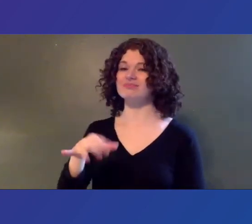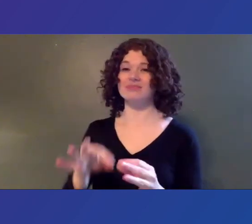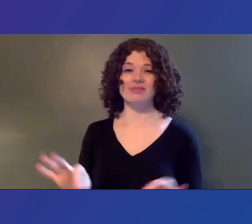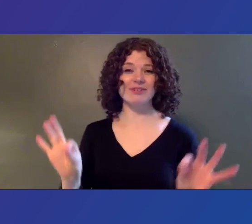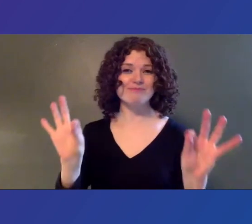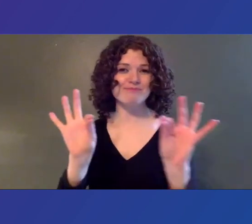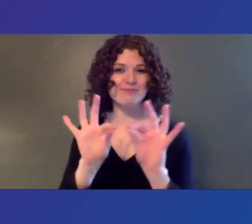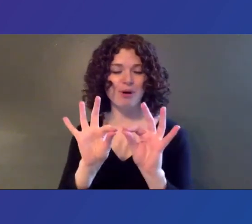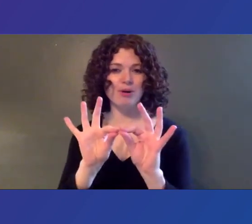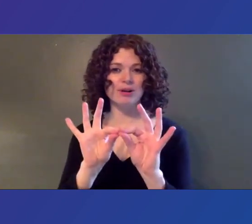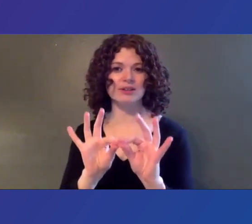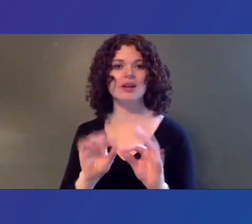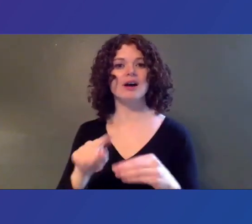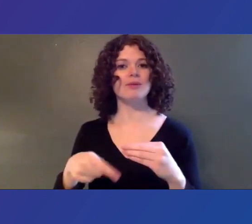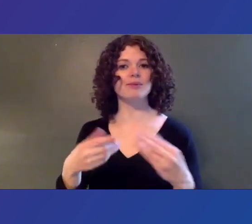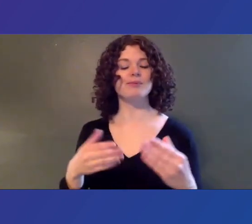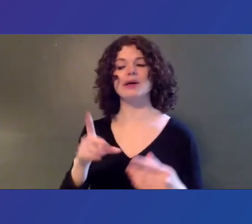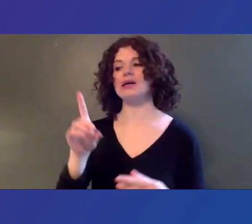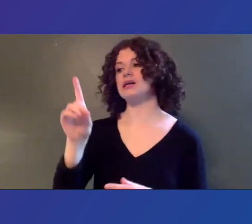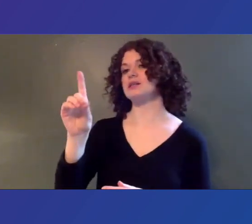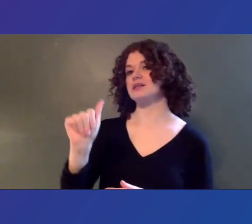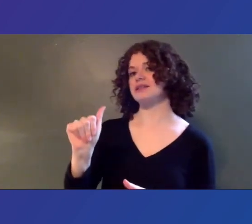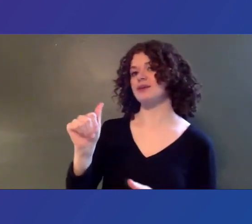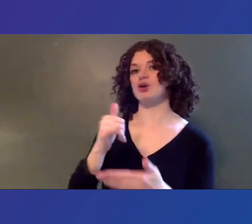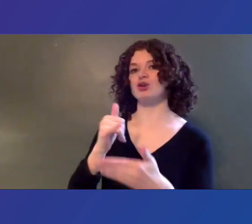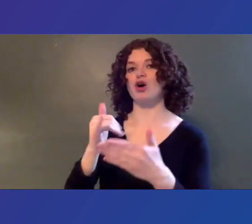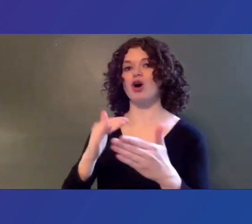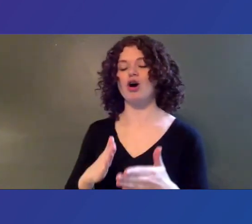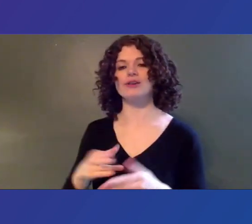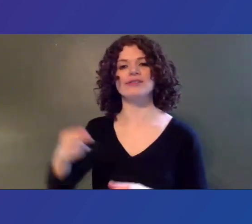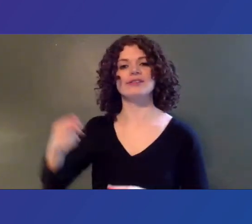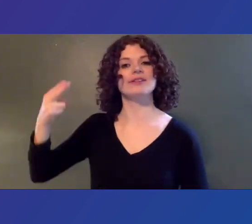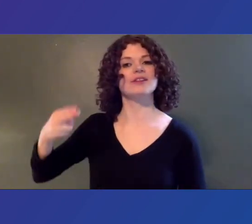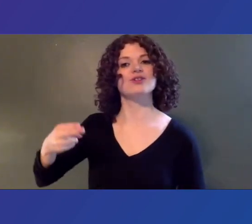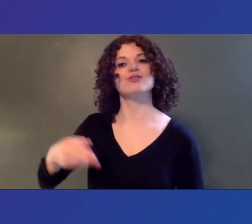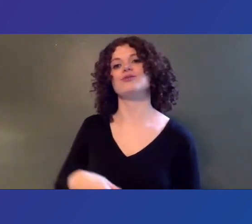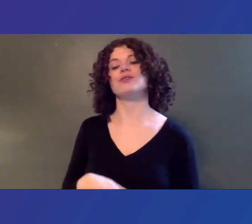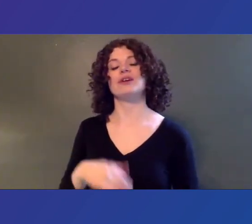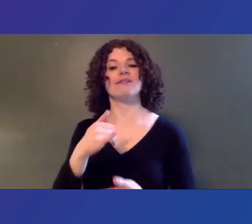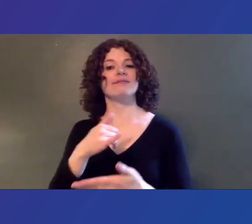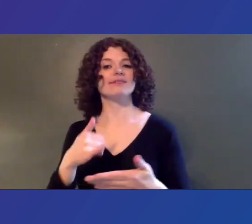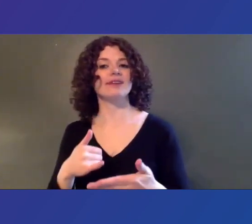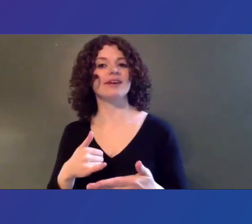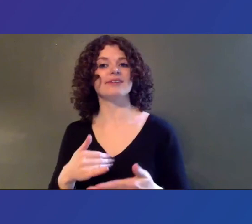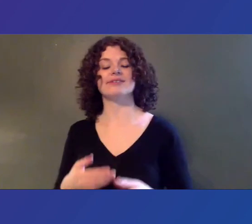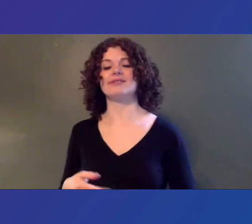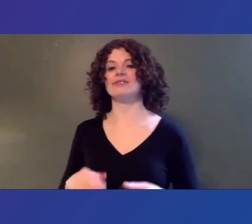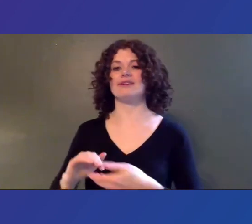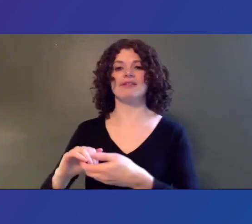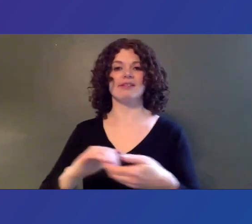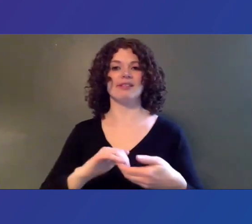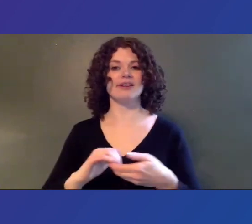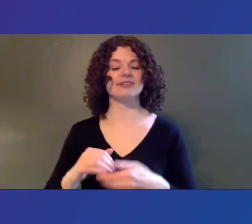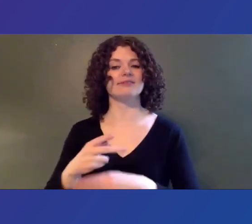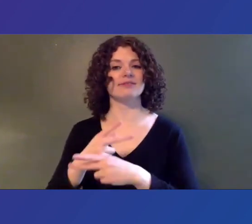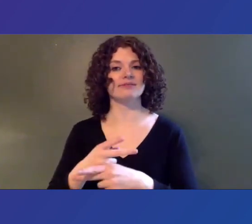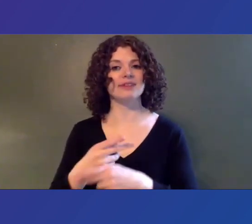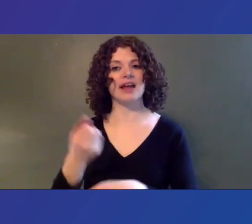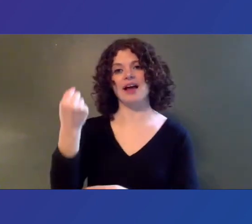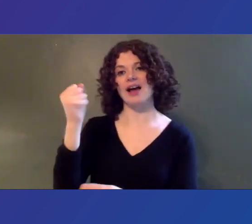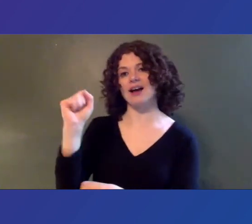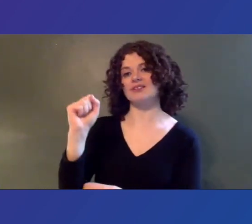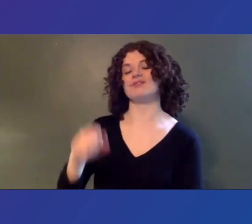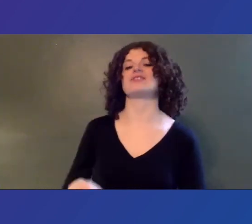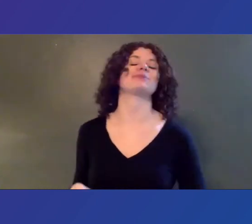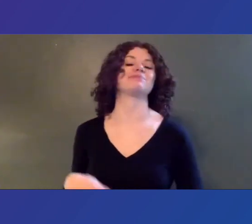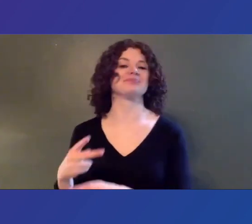The Disabled Artists and the History of Dance, Activism, and Collective Care. It's an address by Corbett O'Toole about